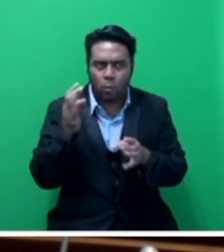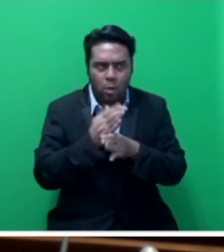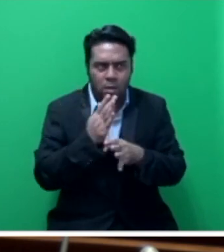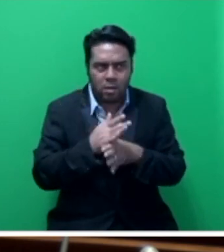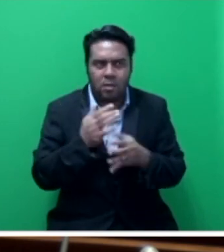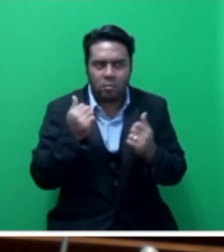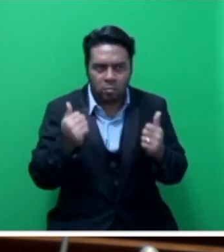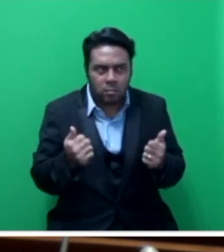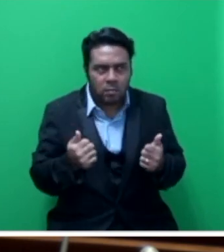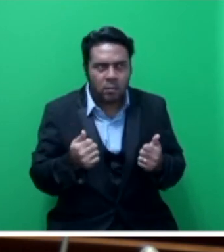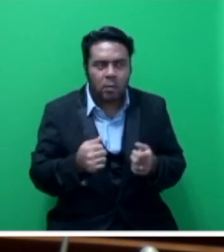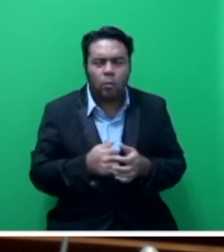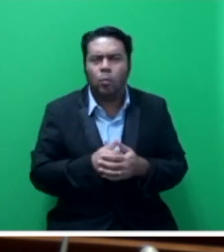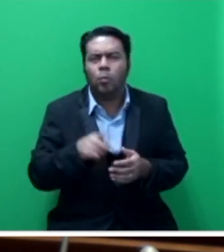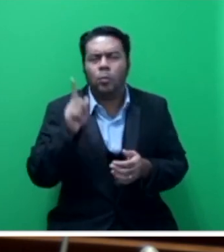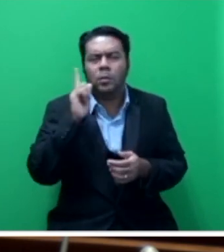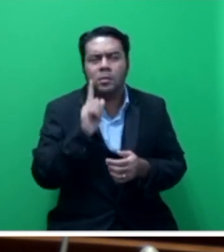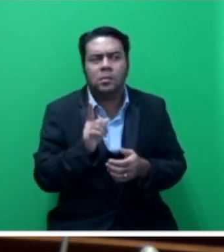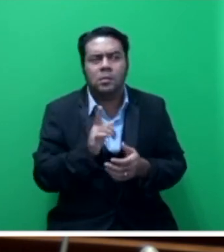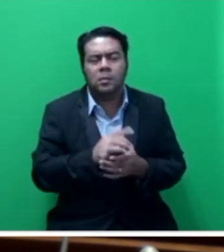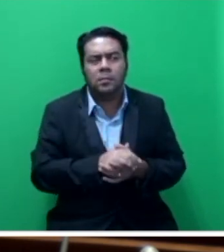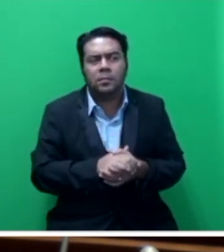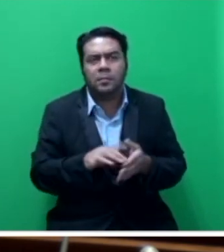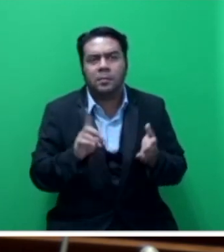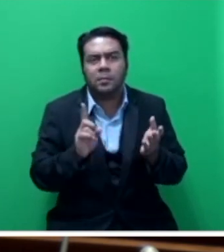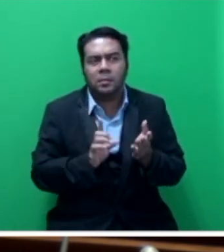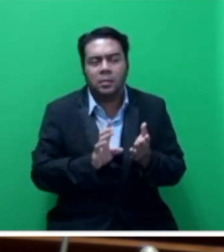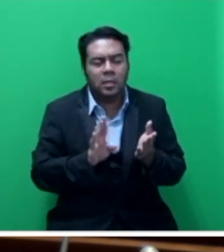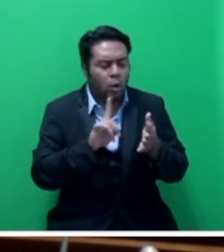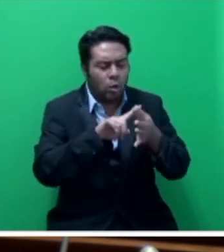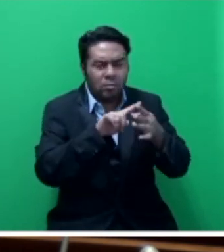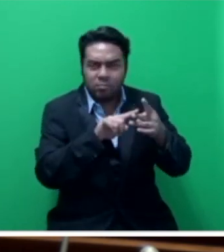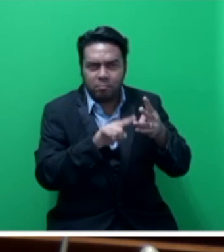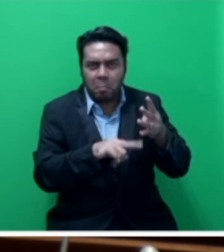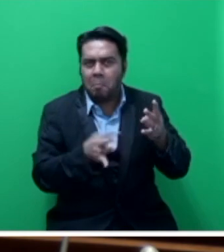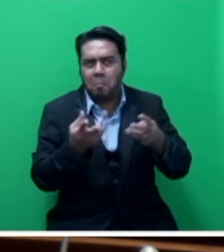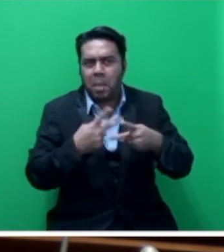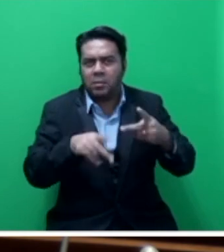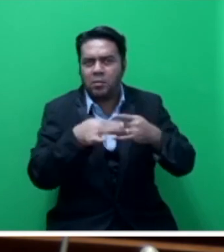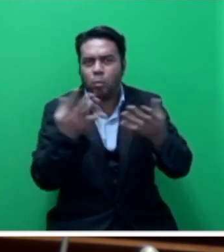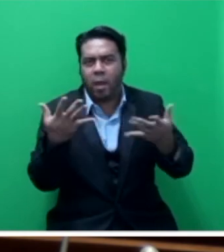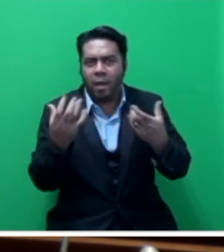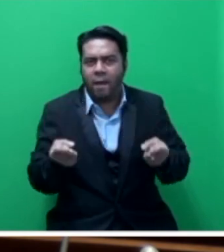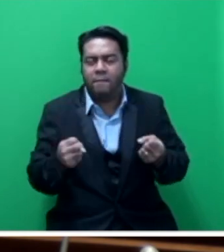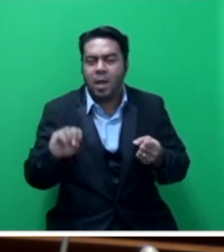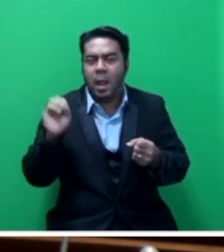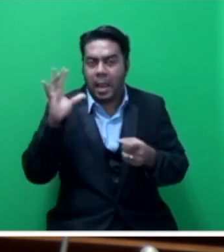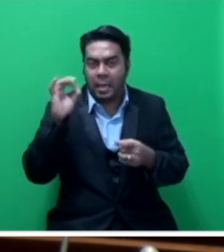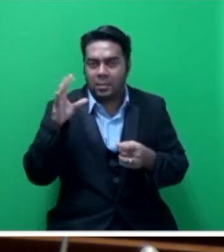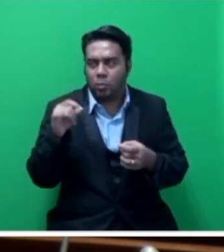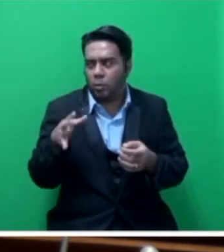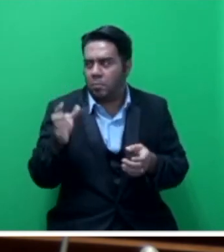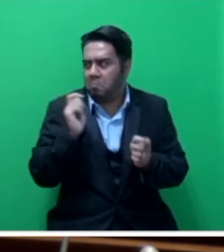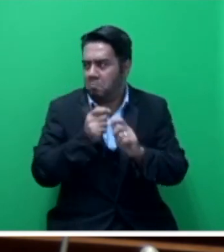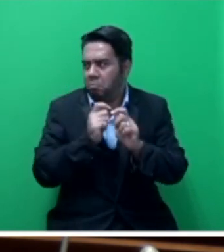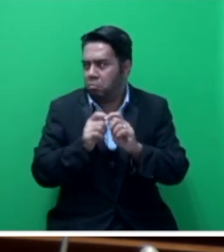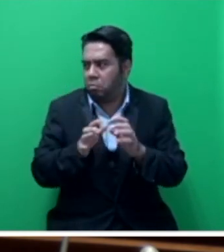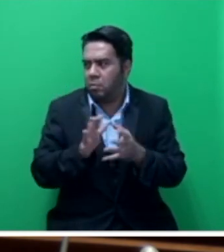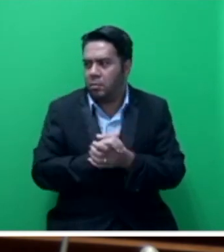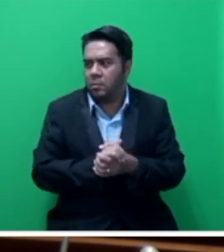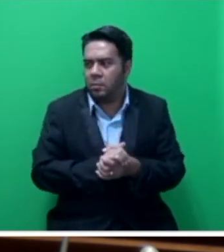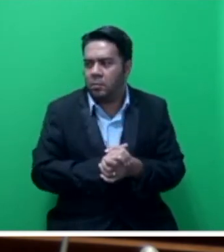also attended to the lighthouses in Lamy, Momi, Levuka, Navula Passage, North and South Thurston, Lamy Lowerhead and Vio Red